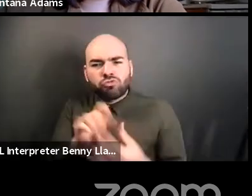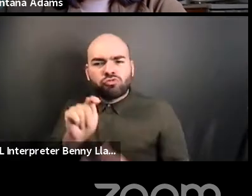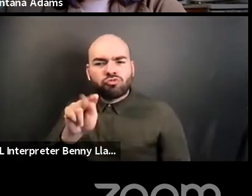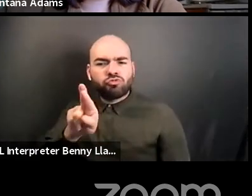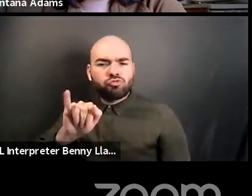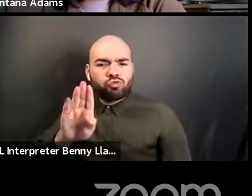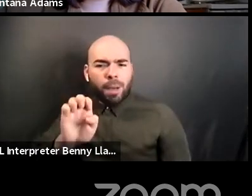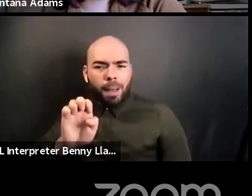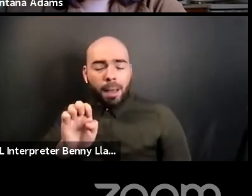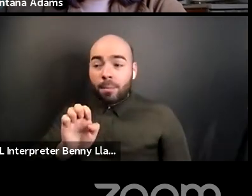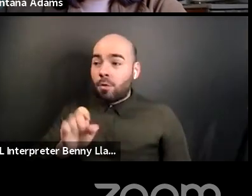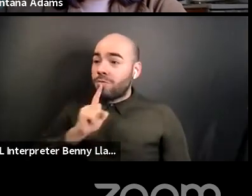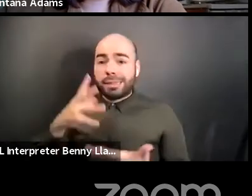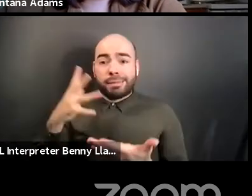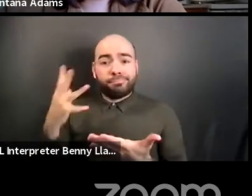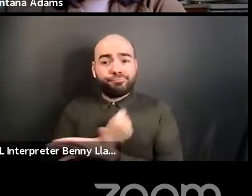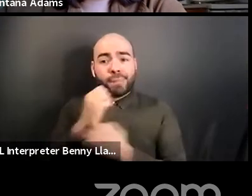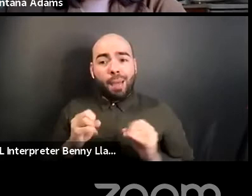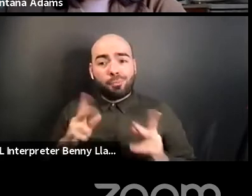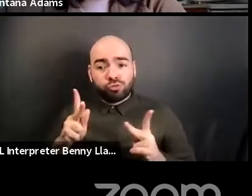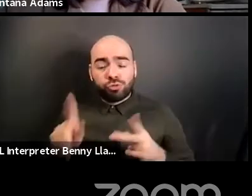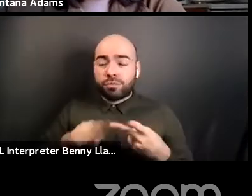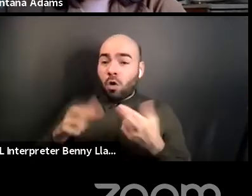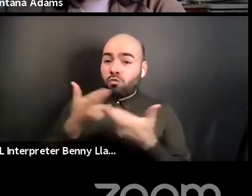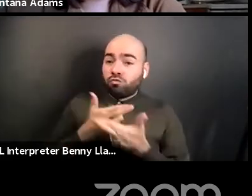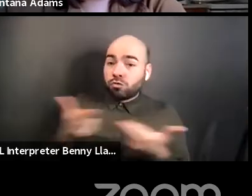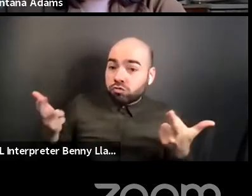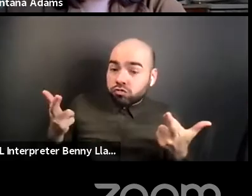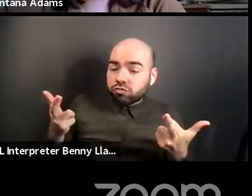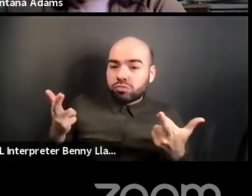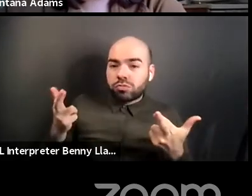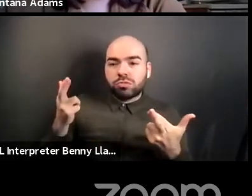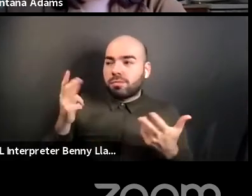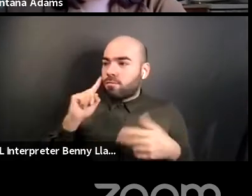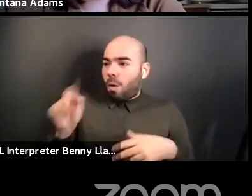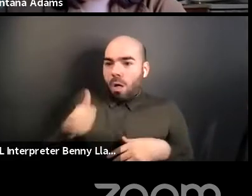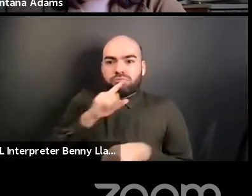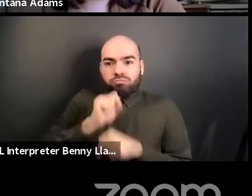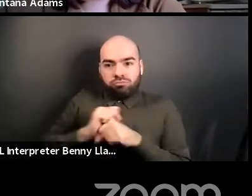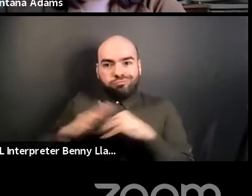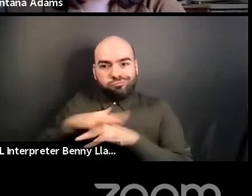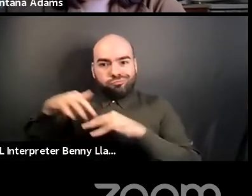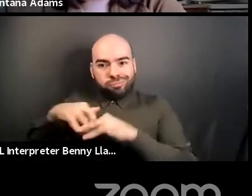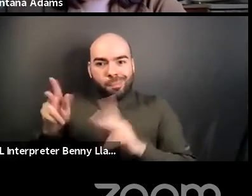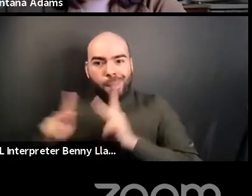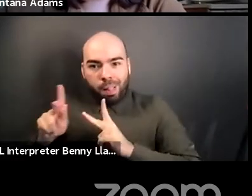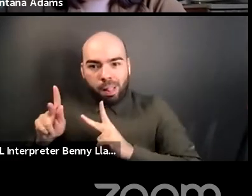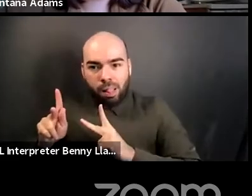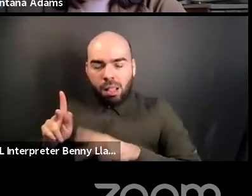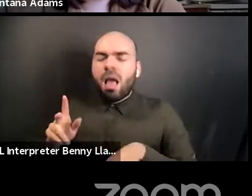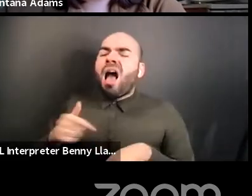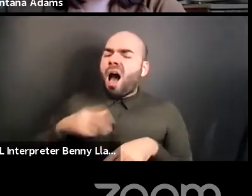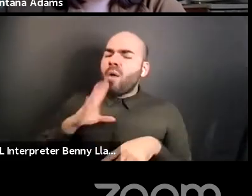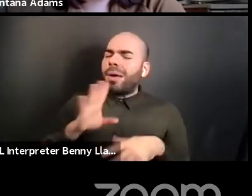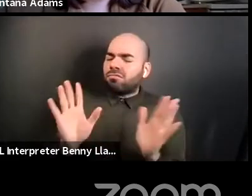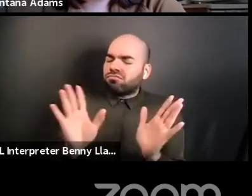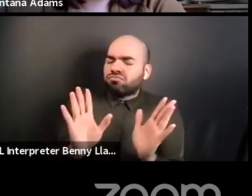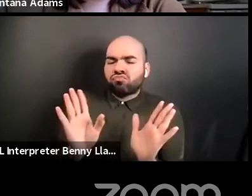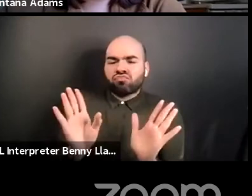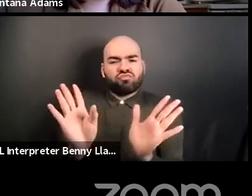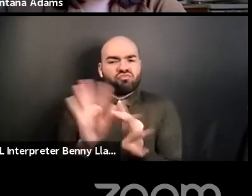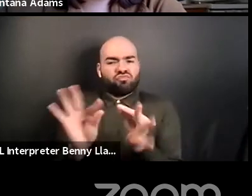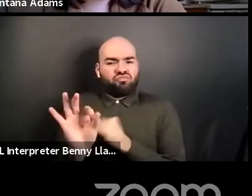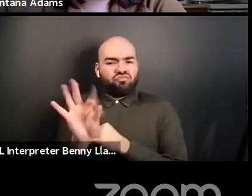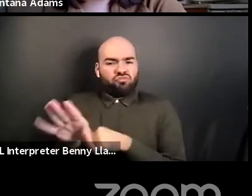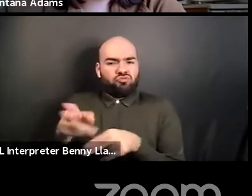resources meant for Native people? I'm going to speak to this really quick and open it up a little more because I feel like that question as it stands, it's